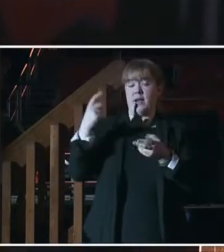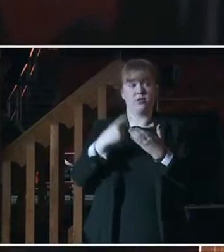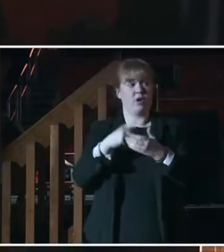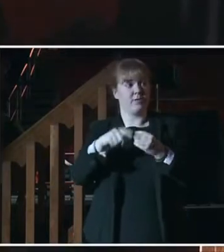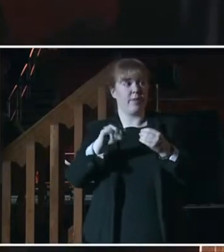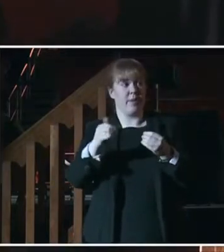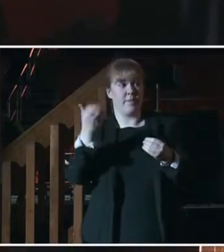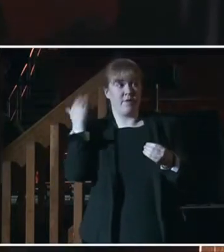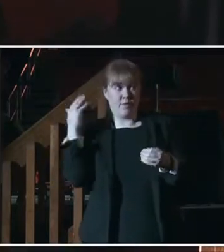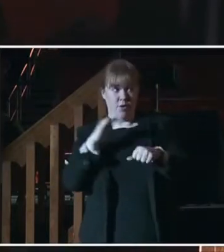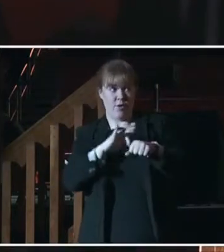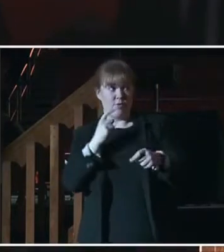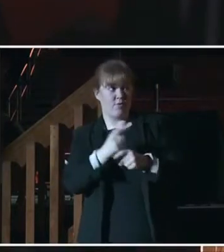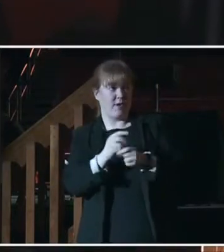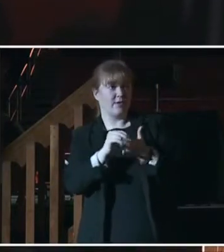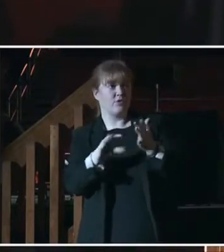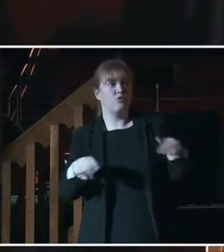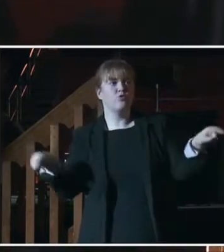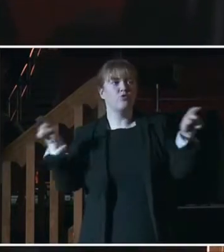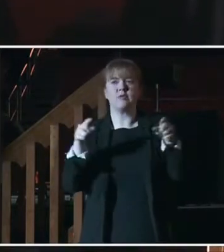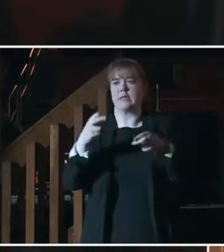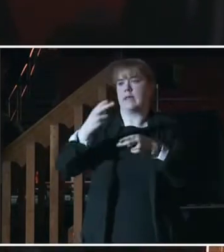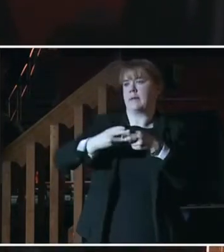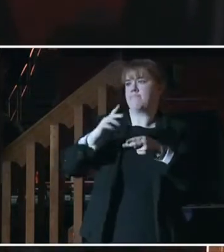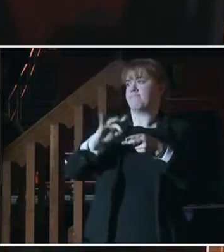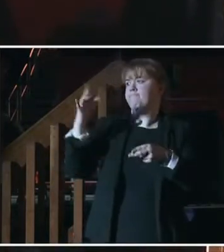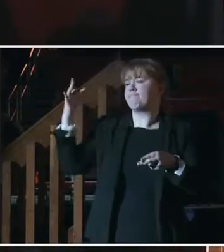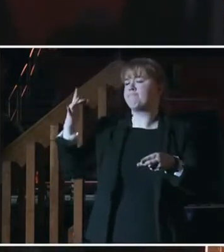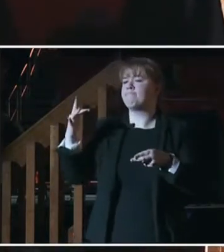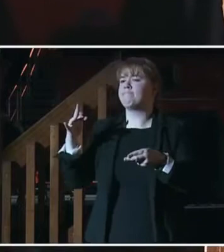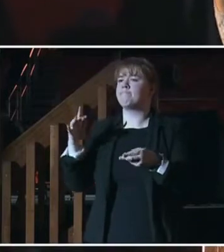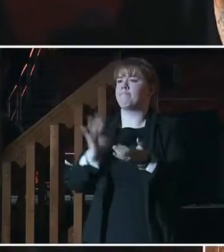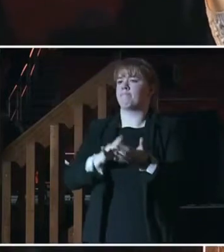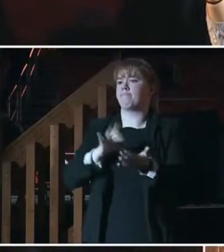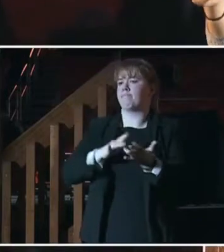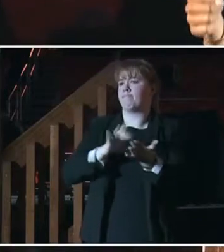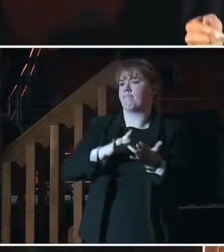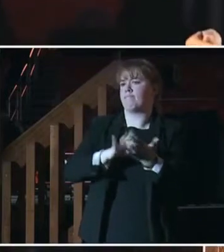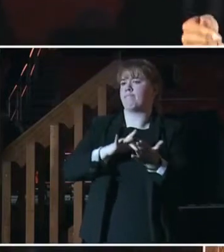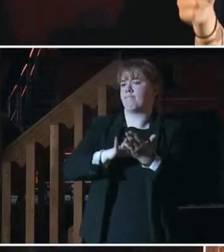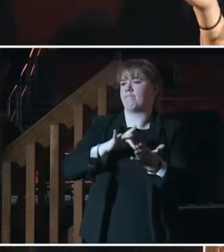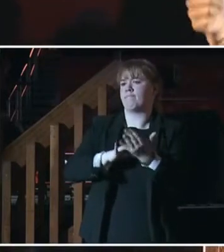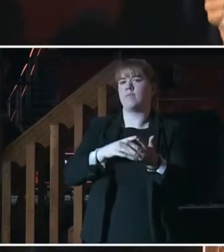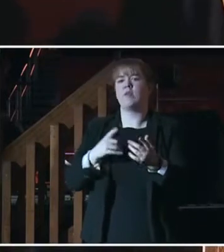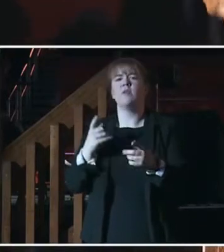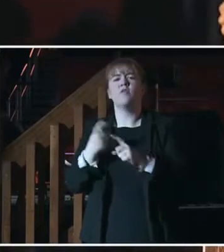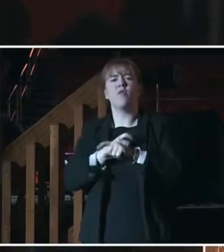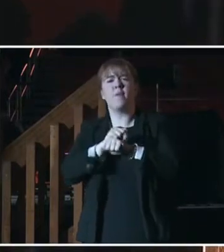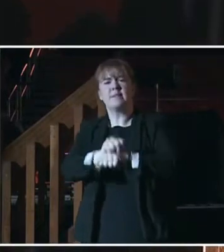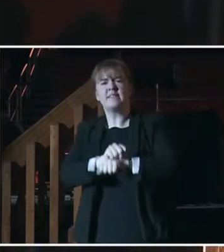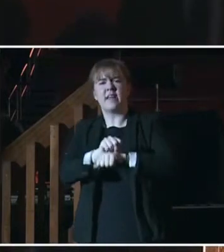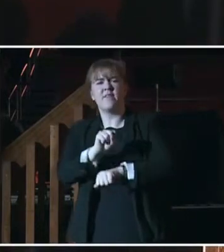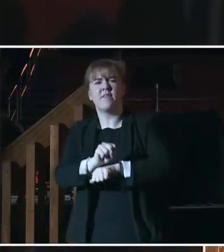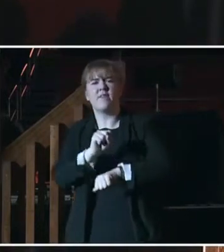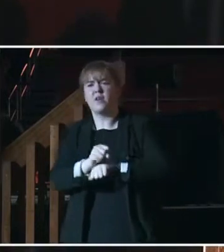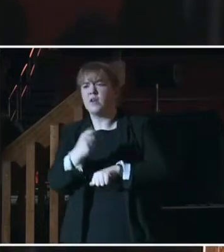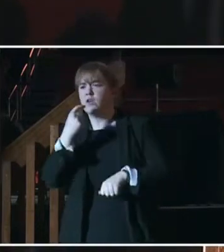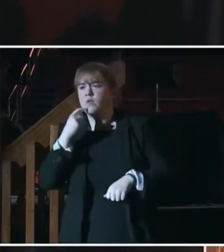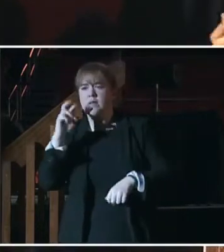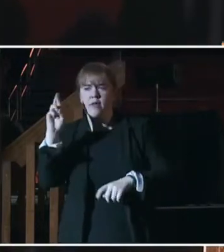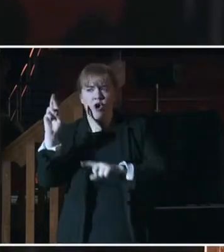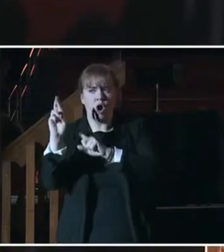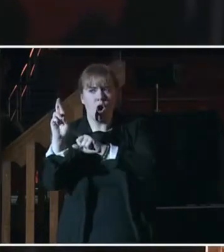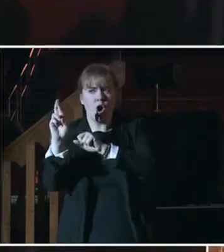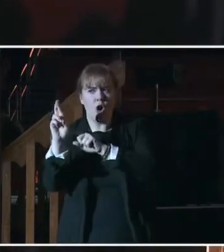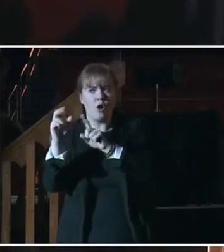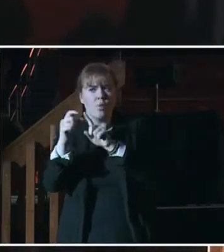students? They're big brand names that benefited from slave labor. But yet, the moment you say the R word, I'm